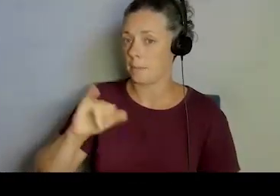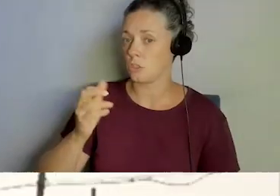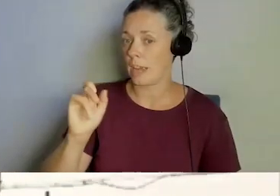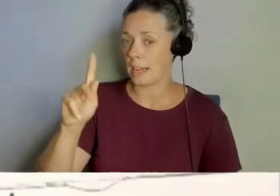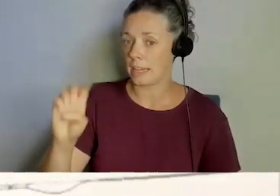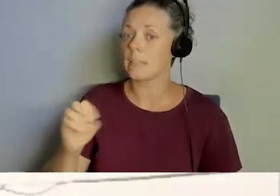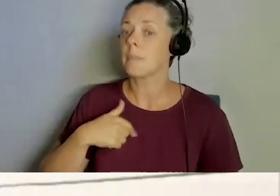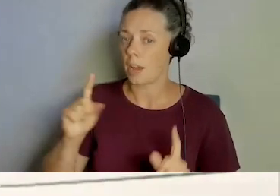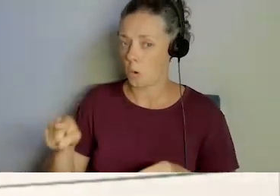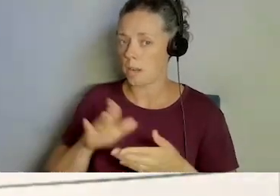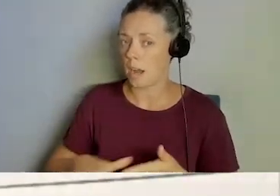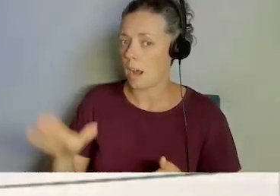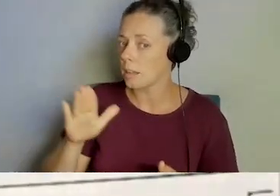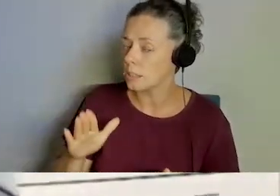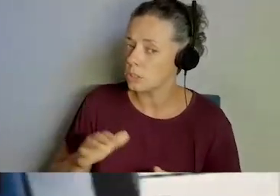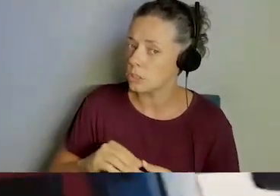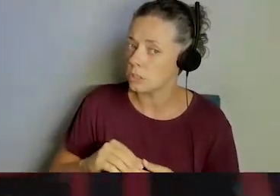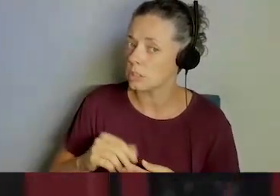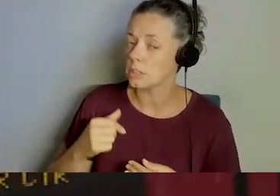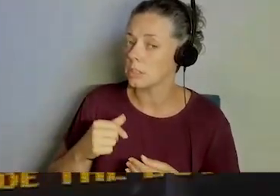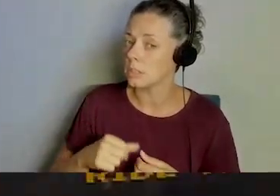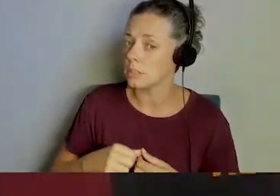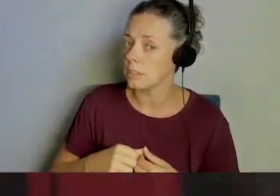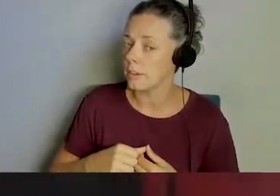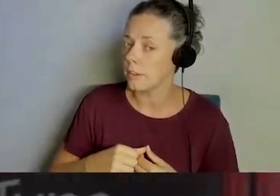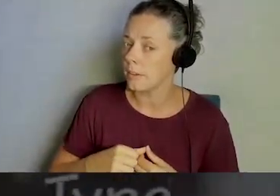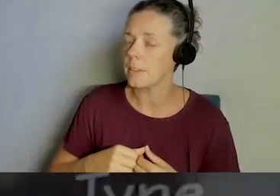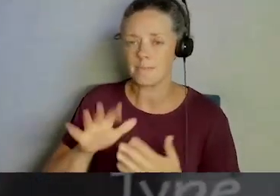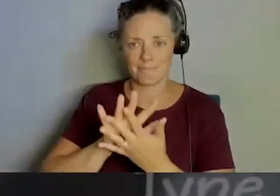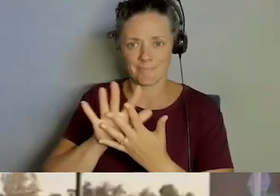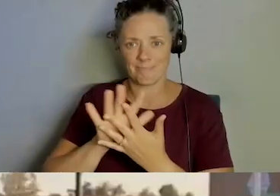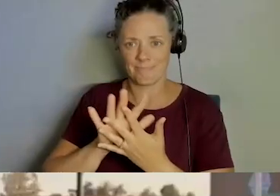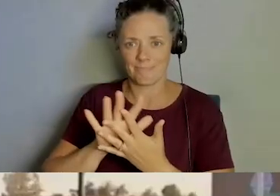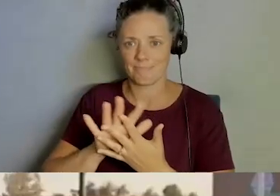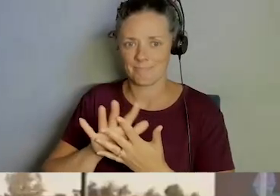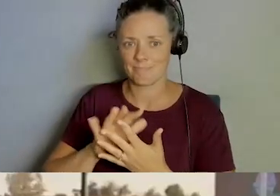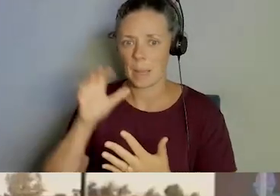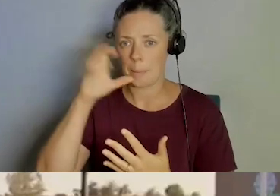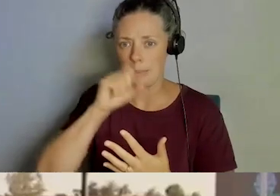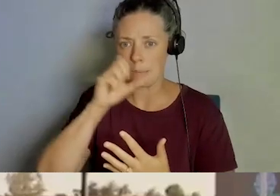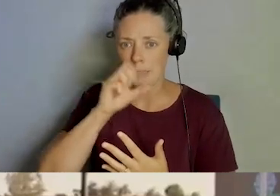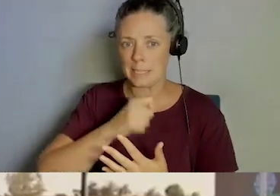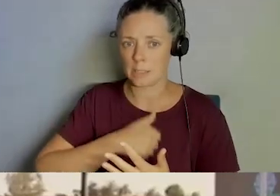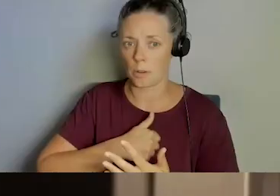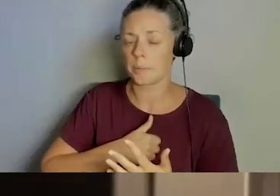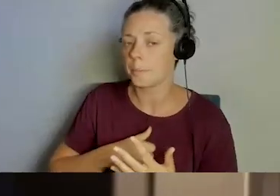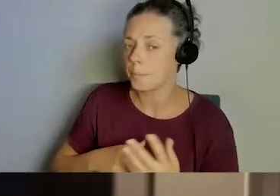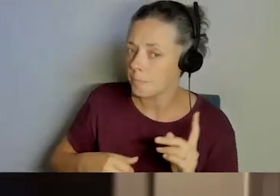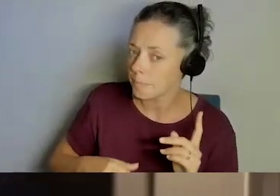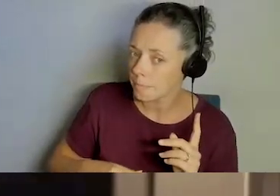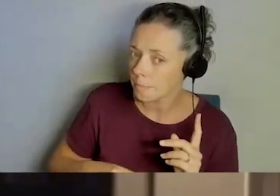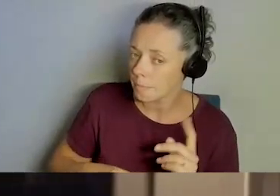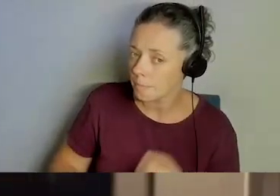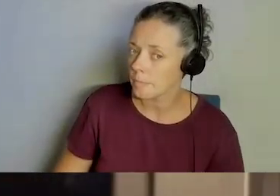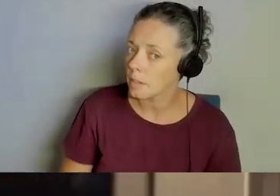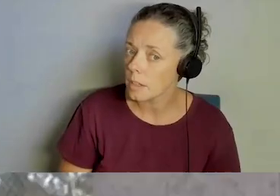40 minutes to get to school. And then I still have to walk a good 10 minutes just to